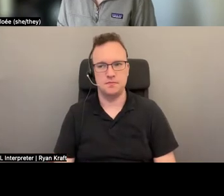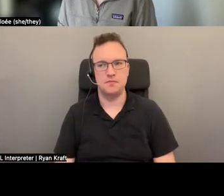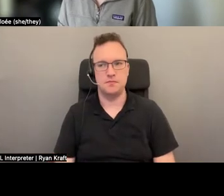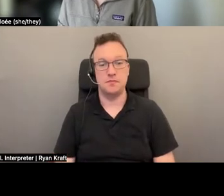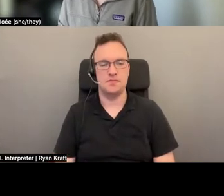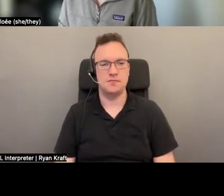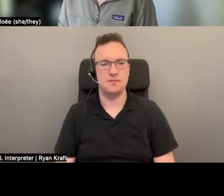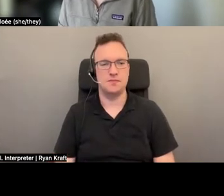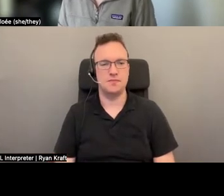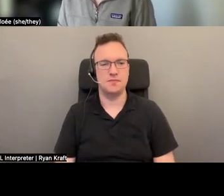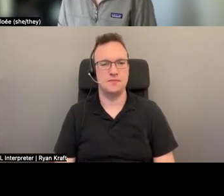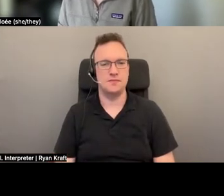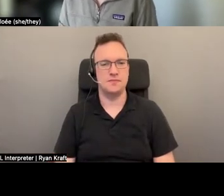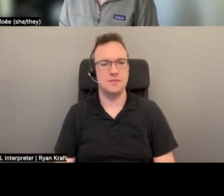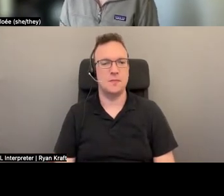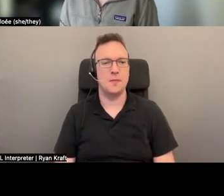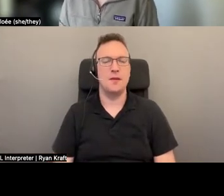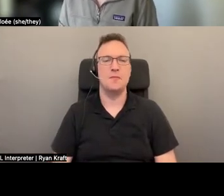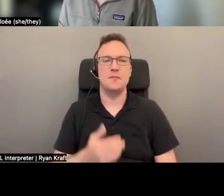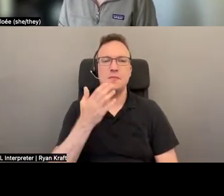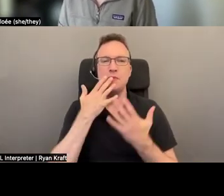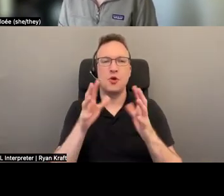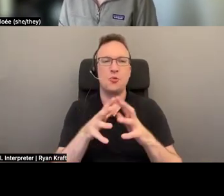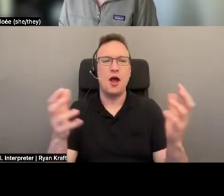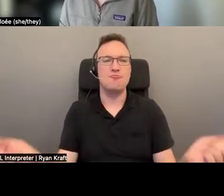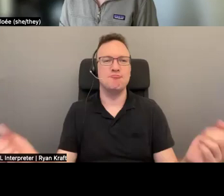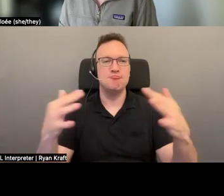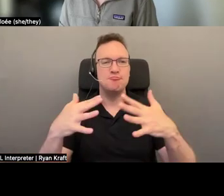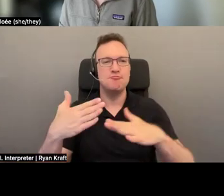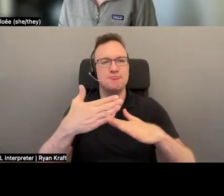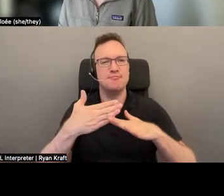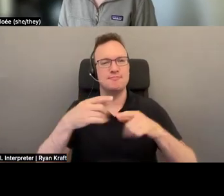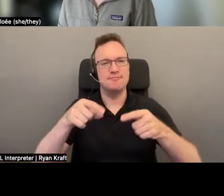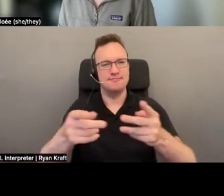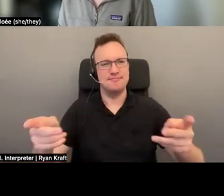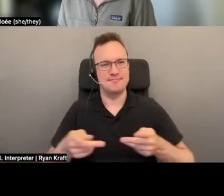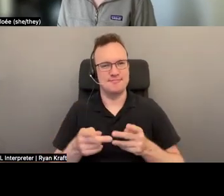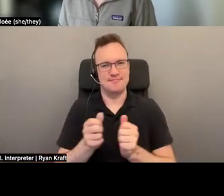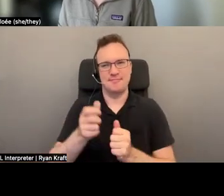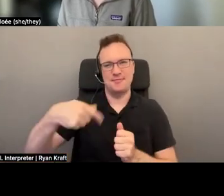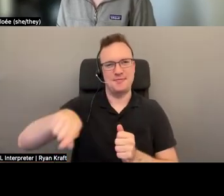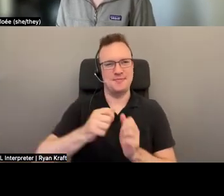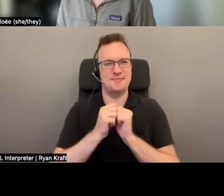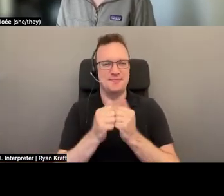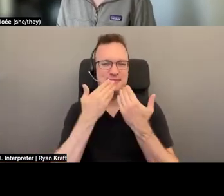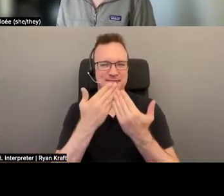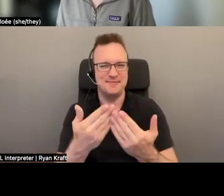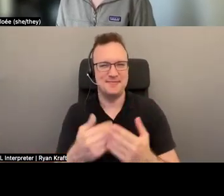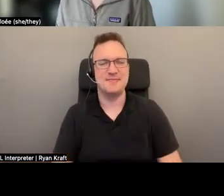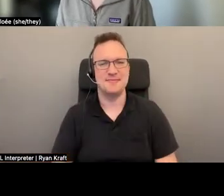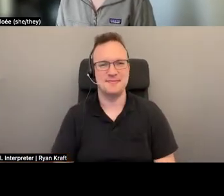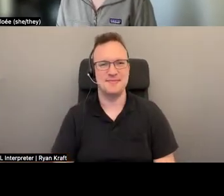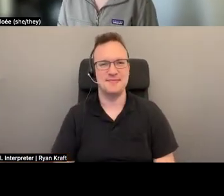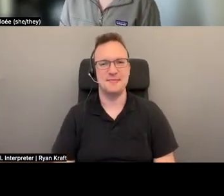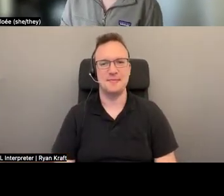today's event. Thank you for sharing the space with